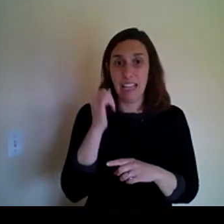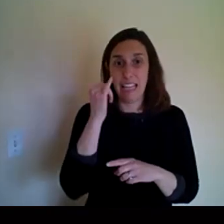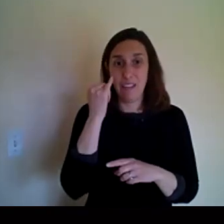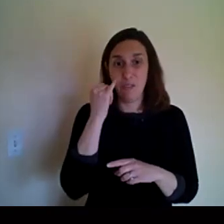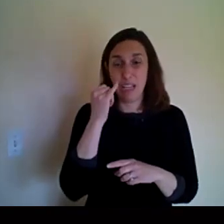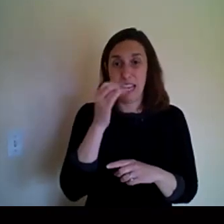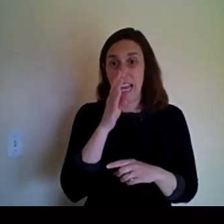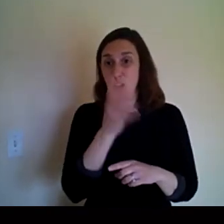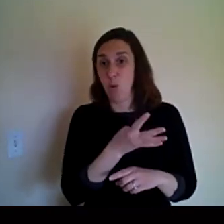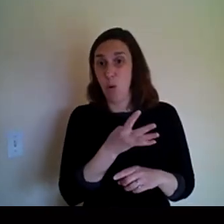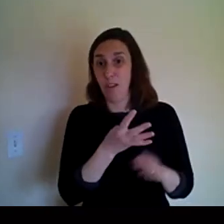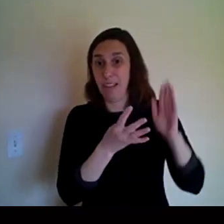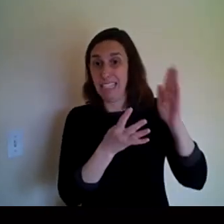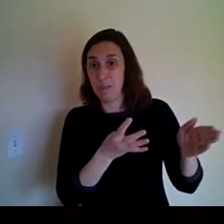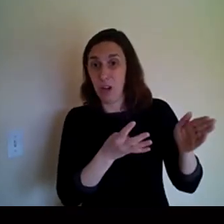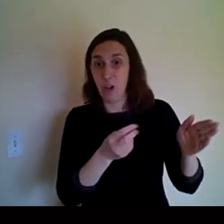it.